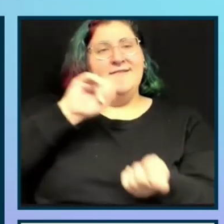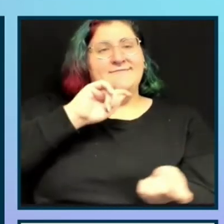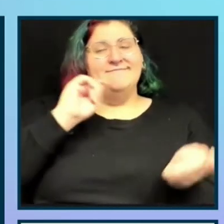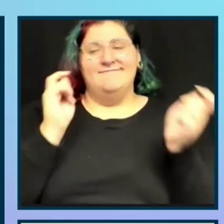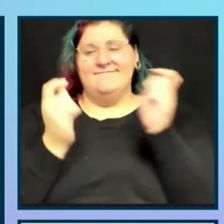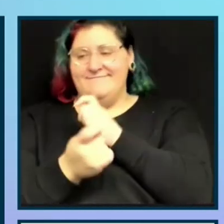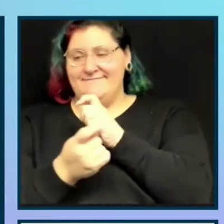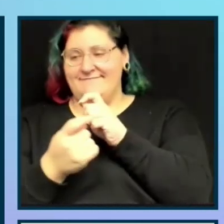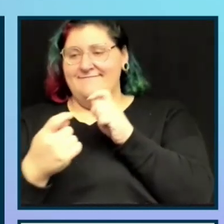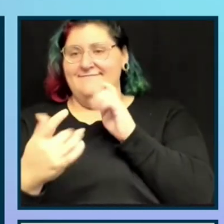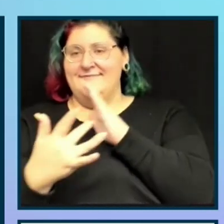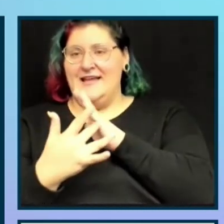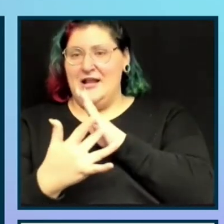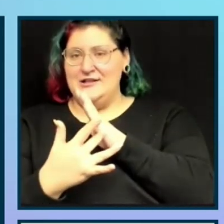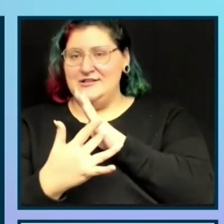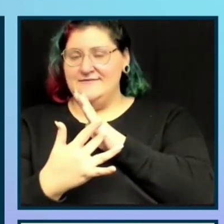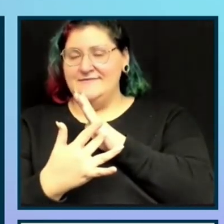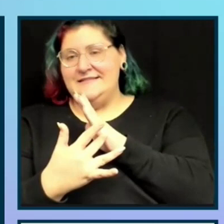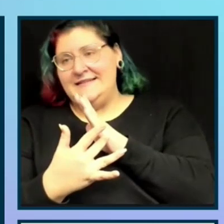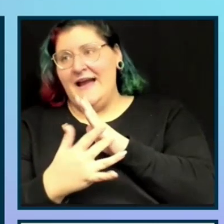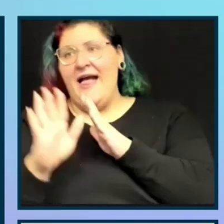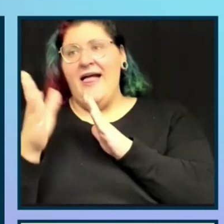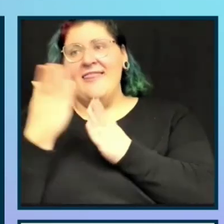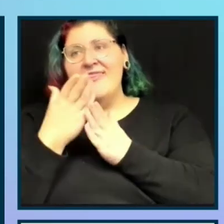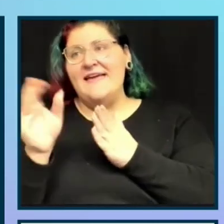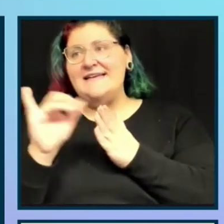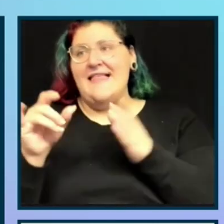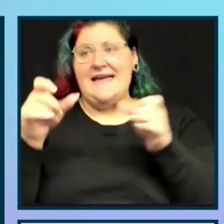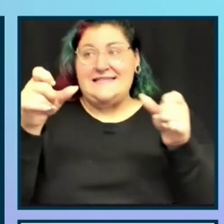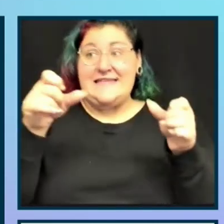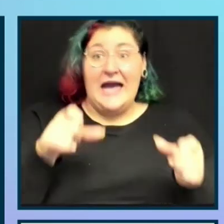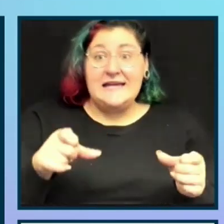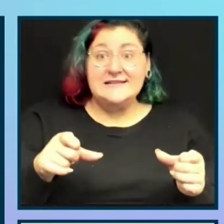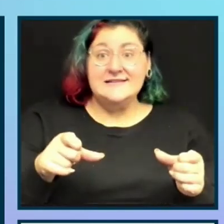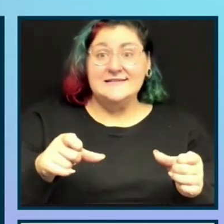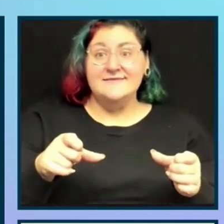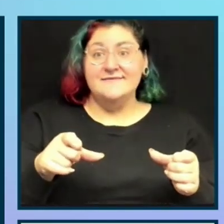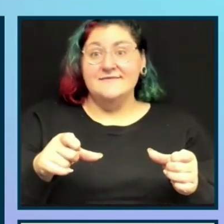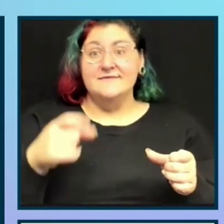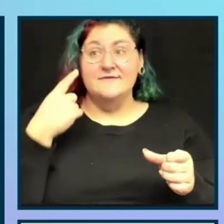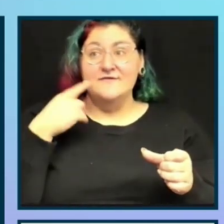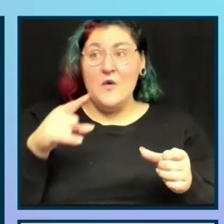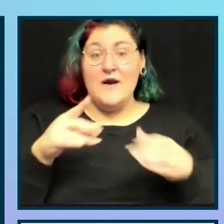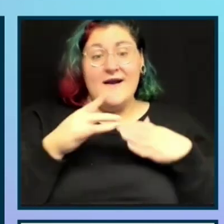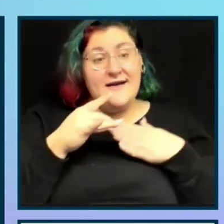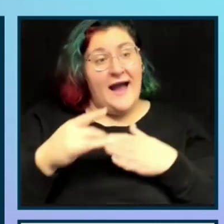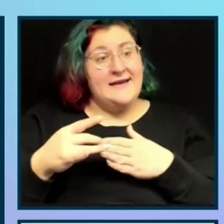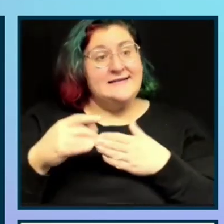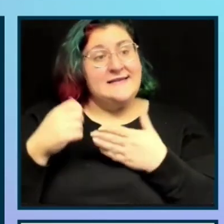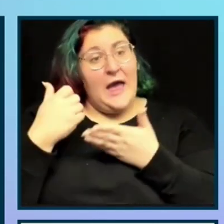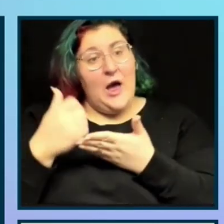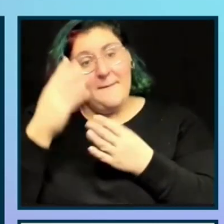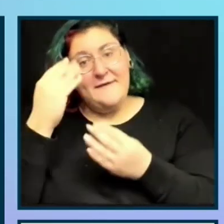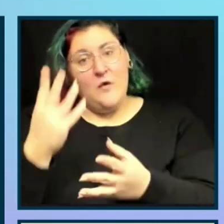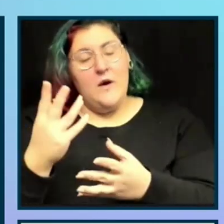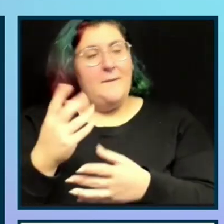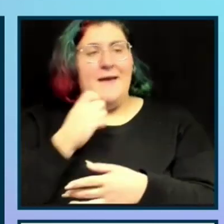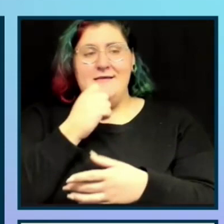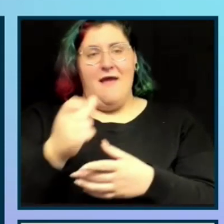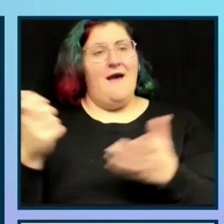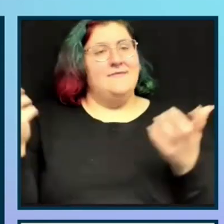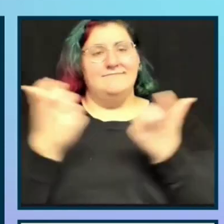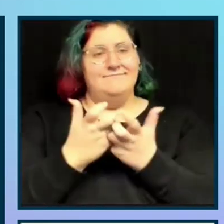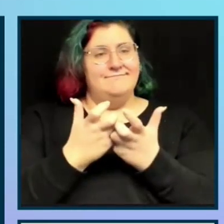less effective in a virtual setting, leaving individuals with less time to process potential